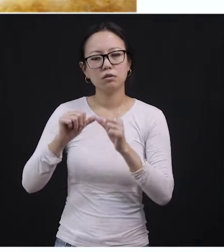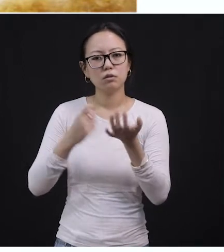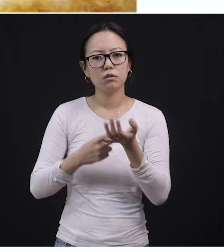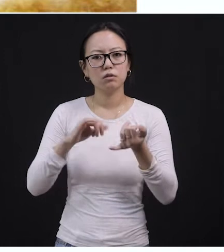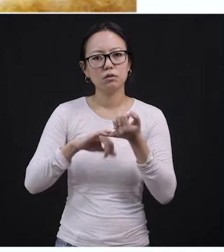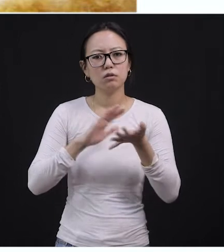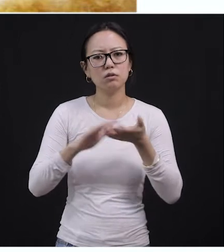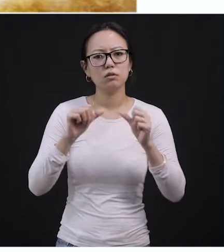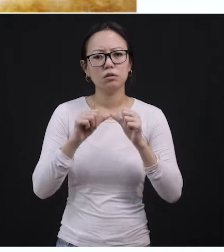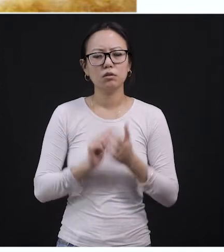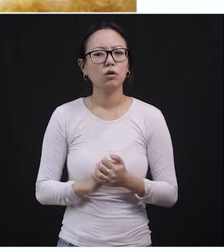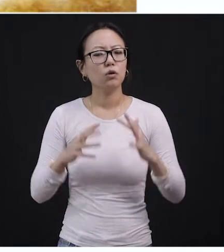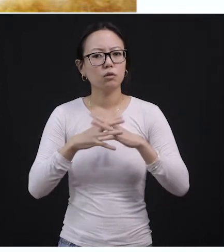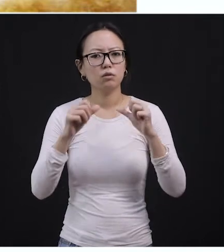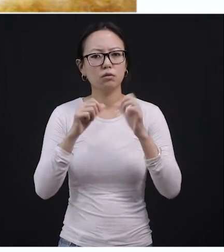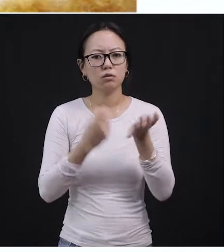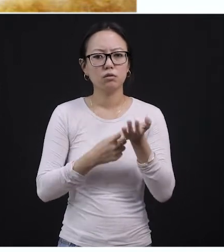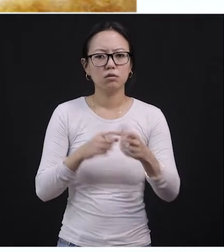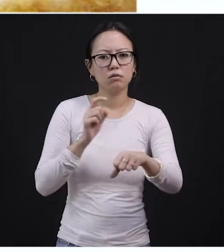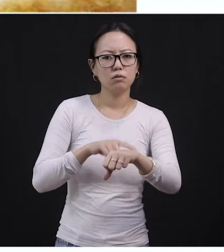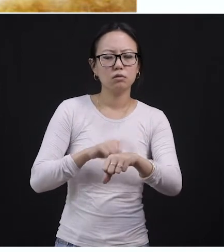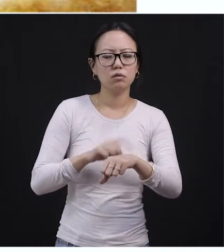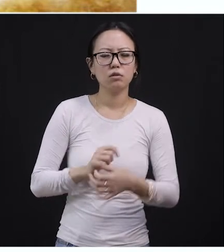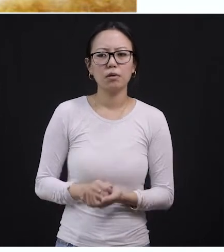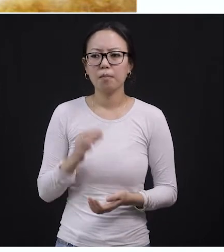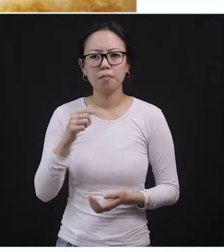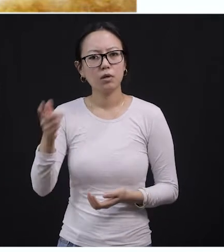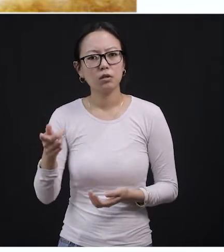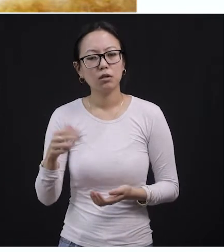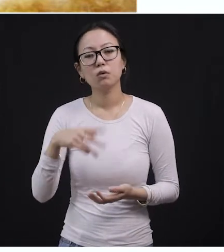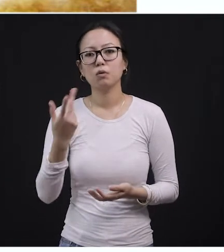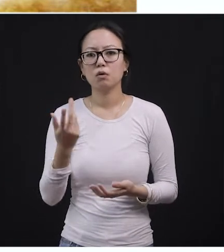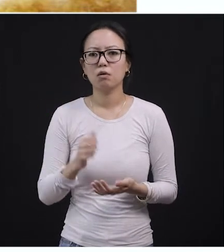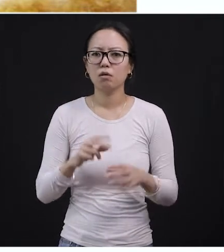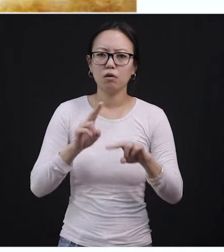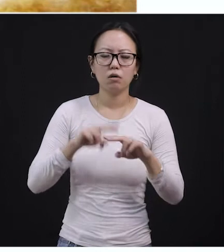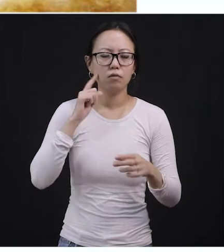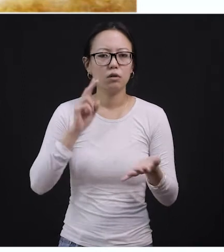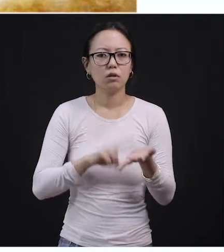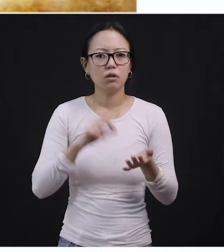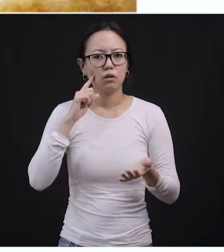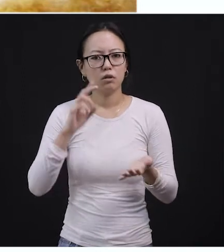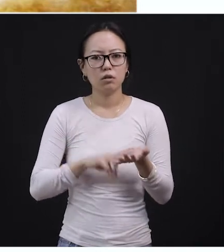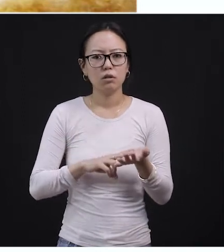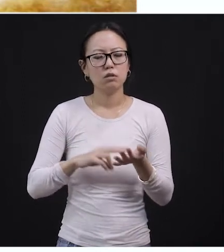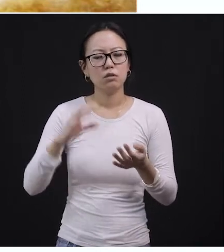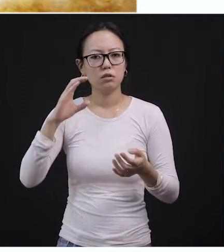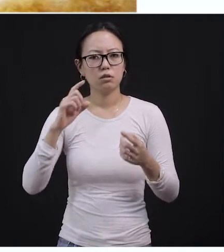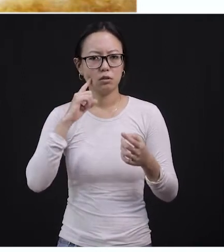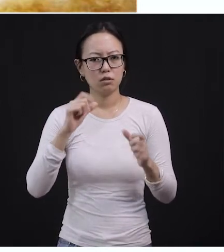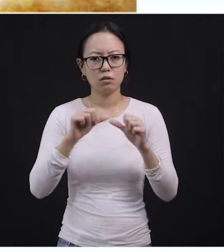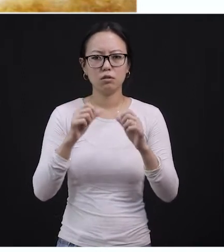army, or they have to give some financial support. All right, so this was how they gave tribute to